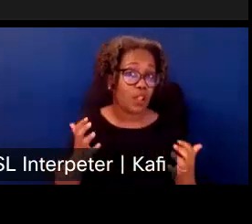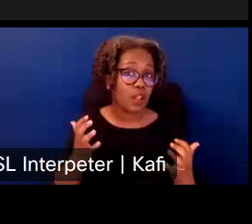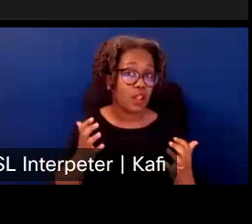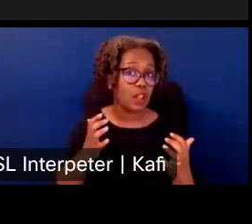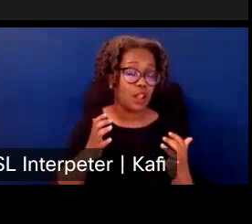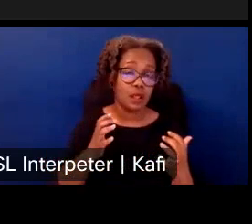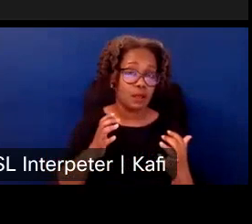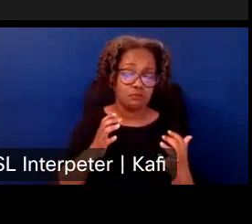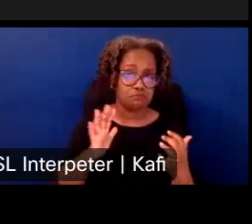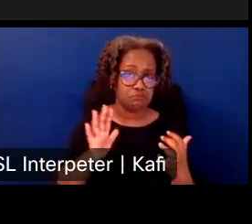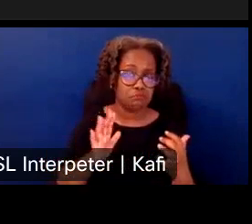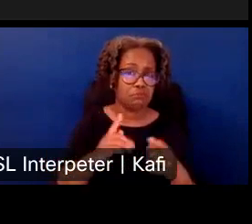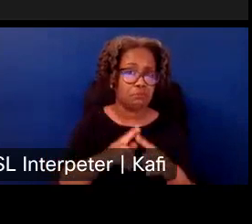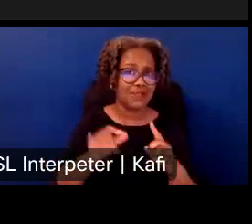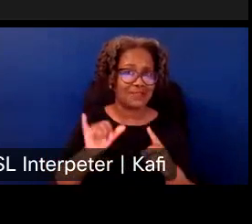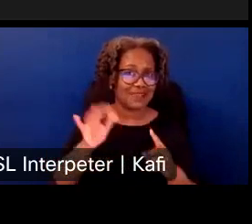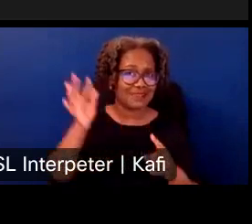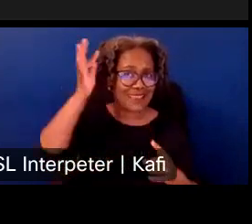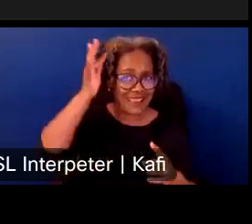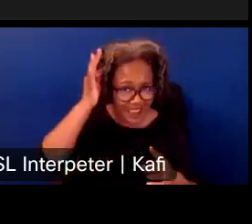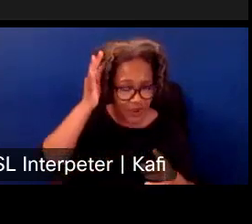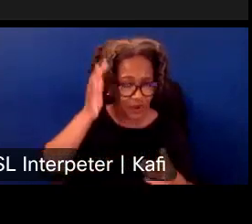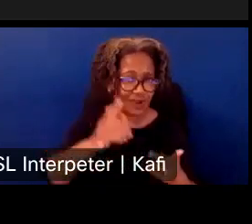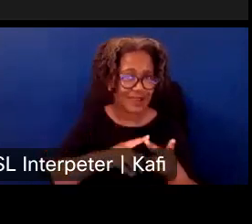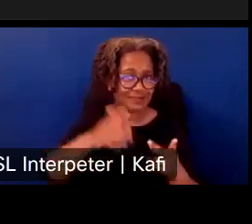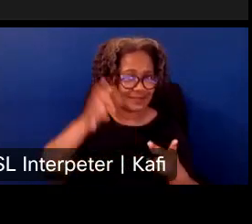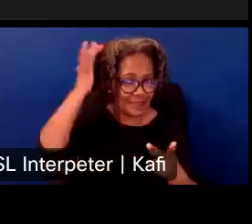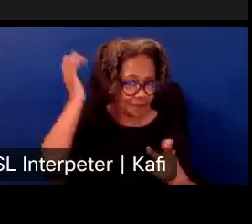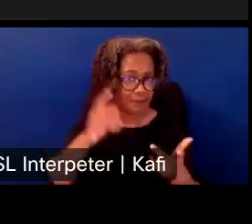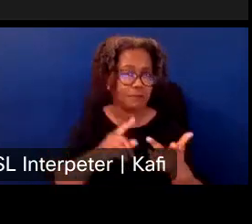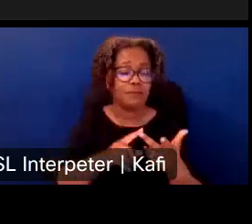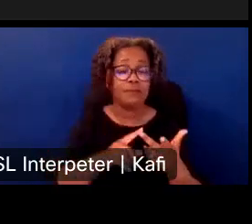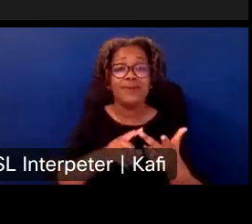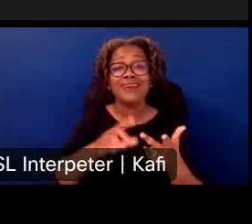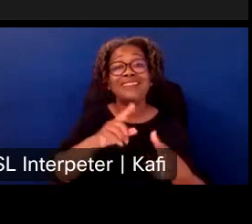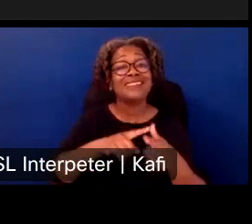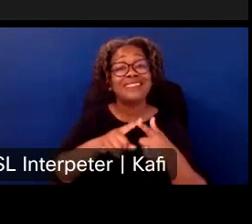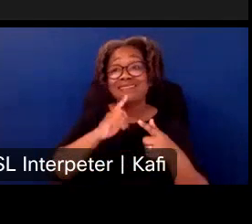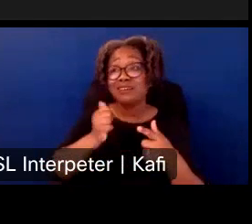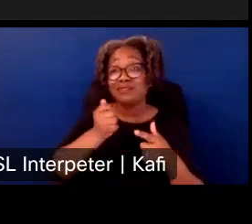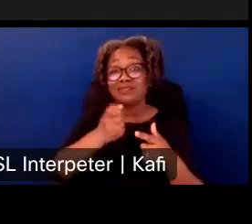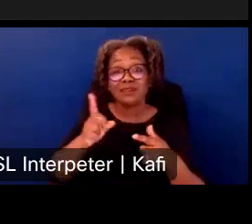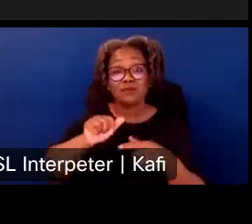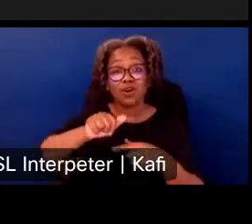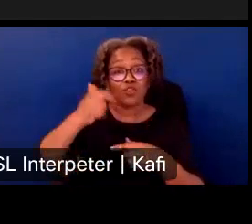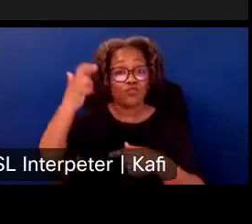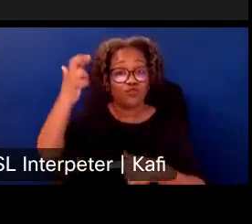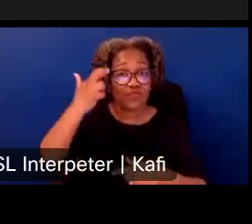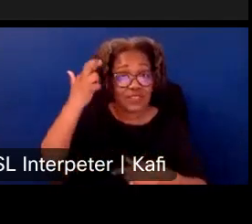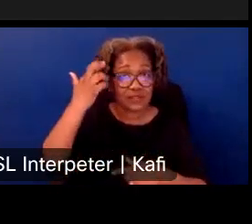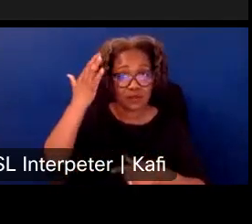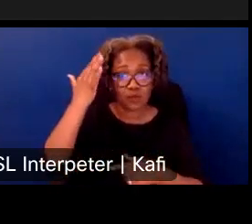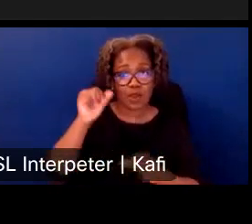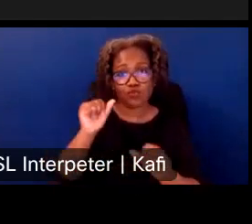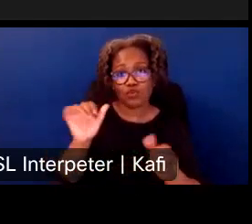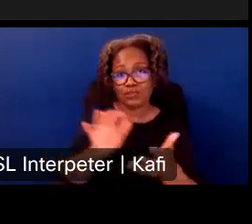Then you got all kinds of other reasons as to how you can damage your hair and scalp. It could be with